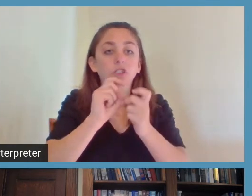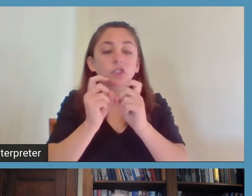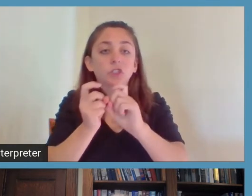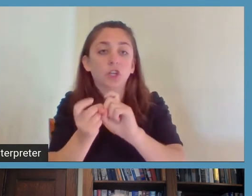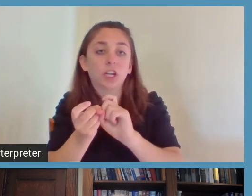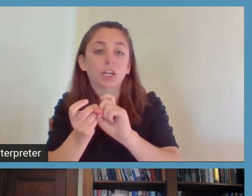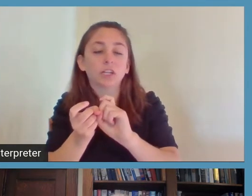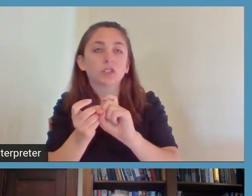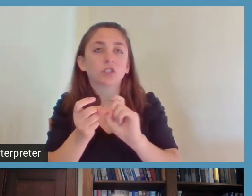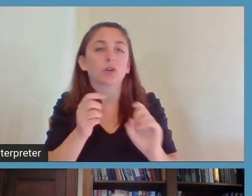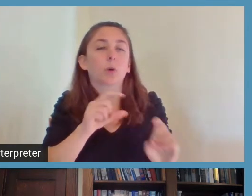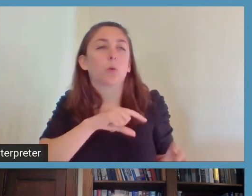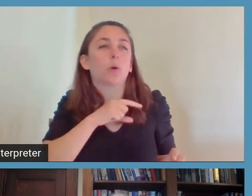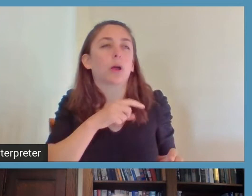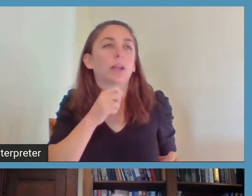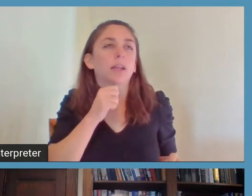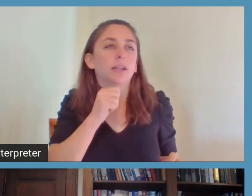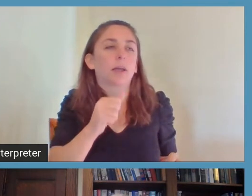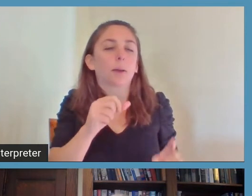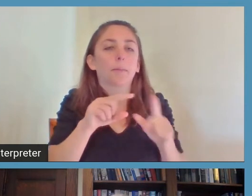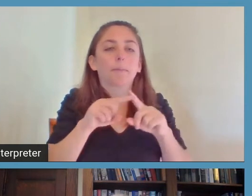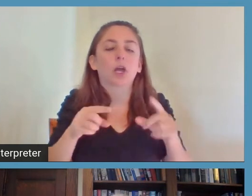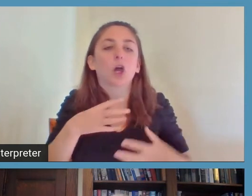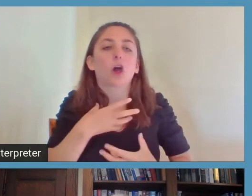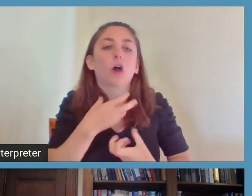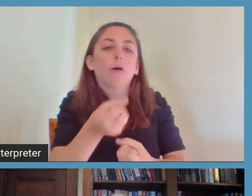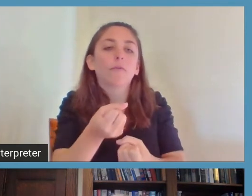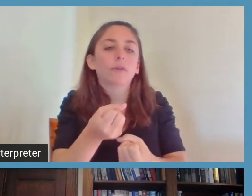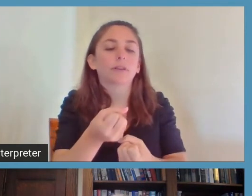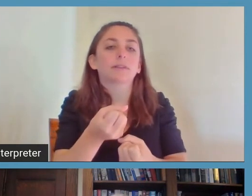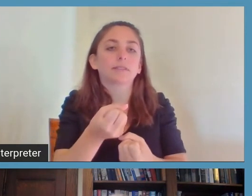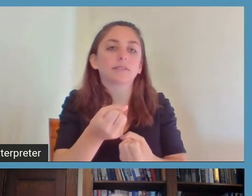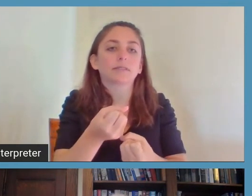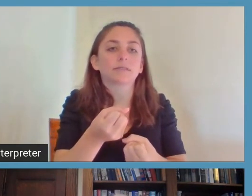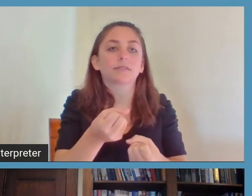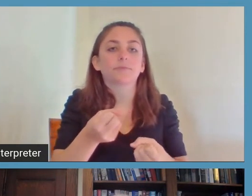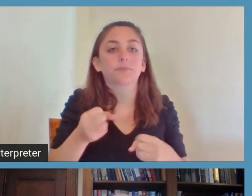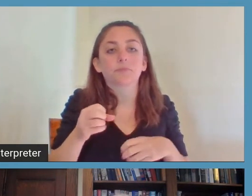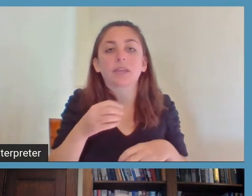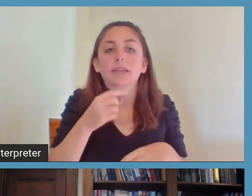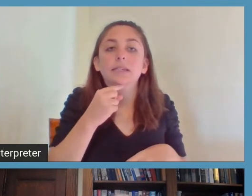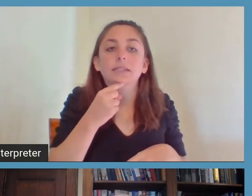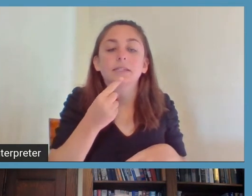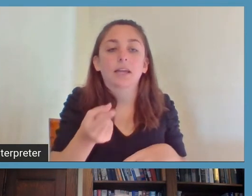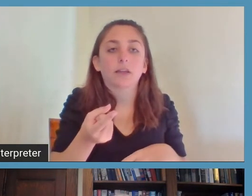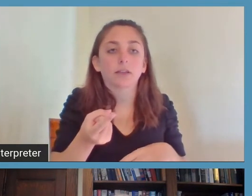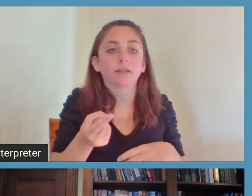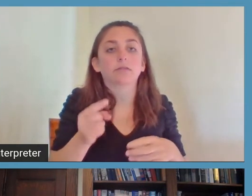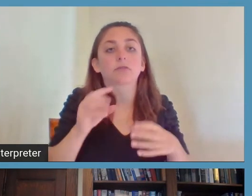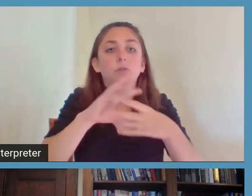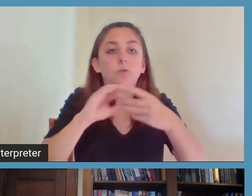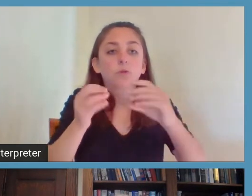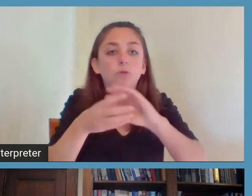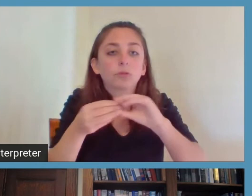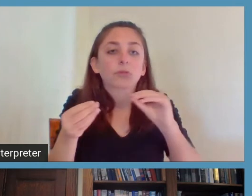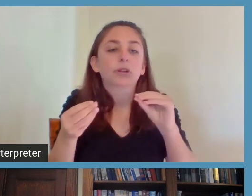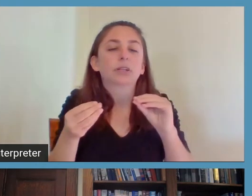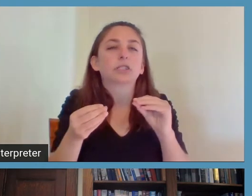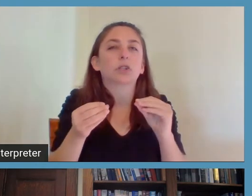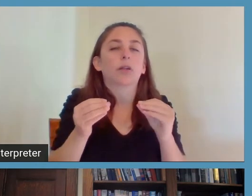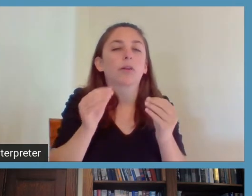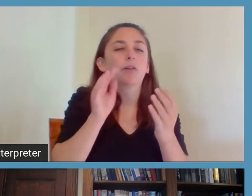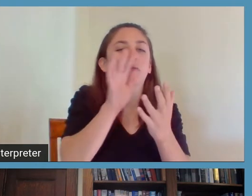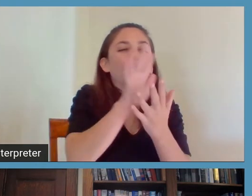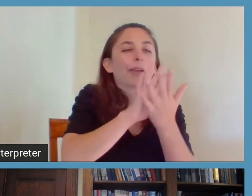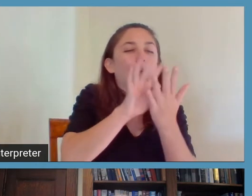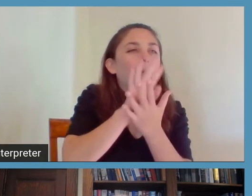in confidence in telling stories and taking a little bit more abstract